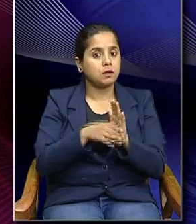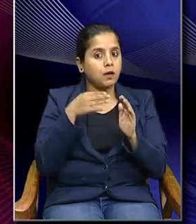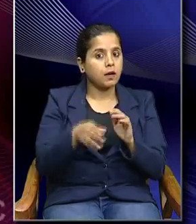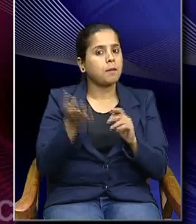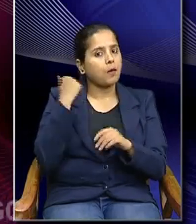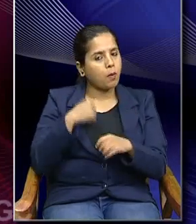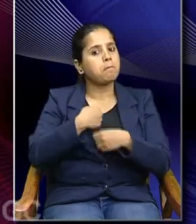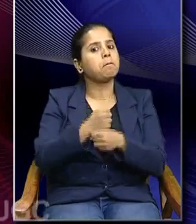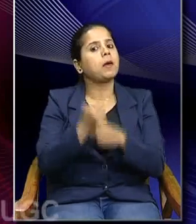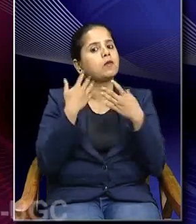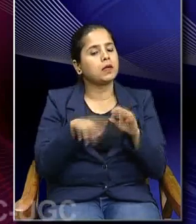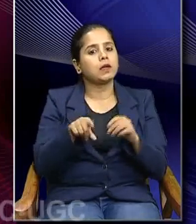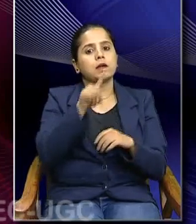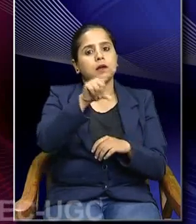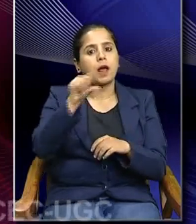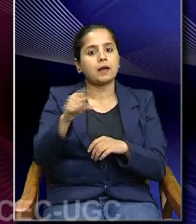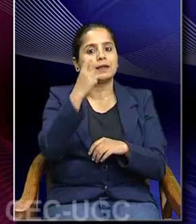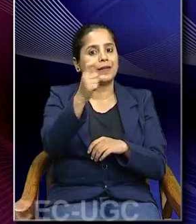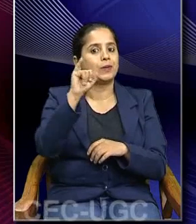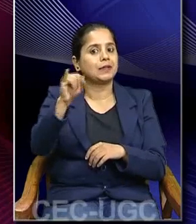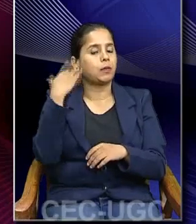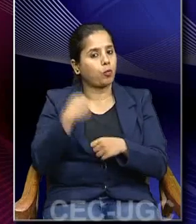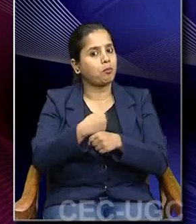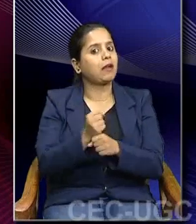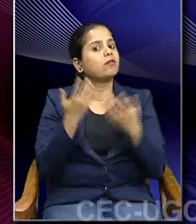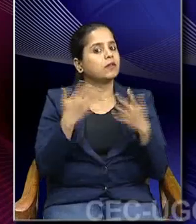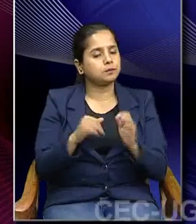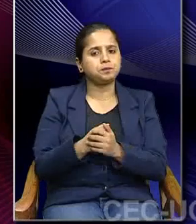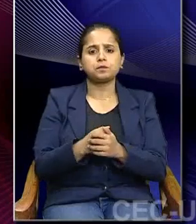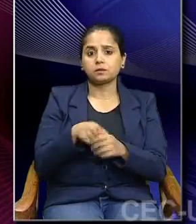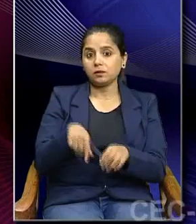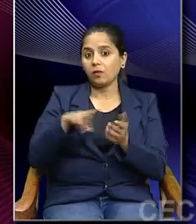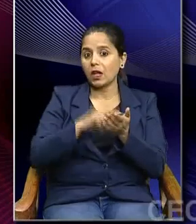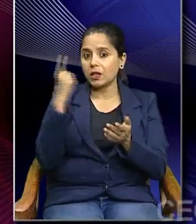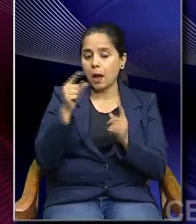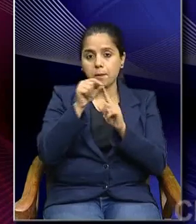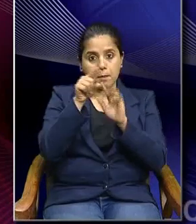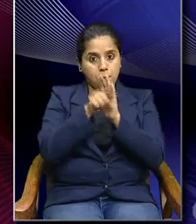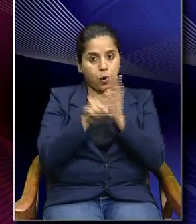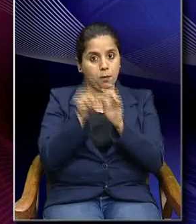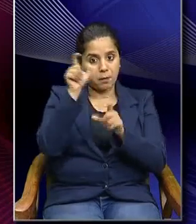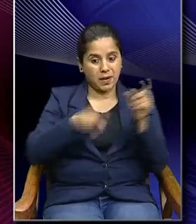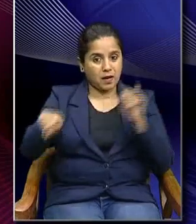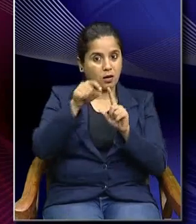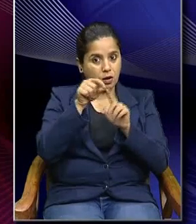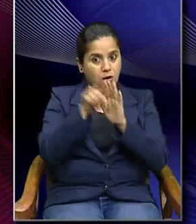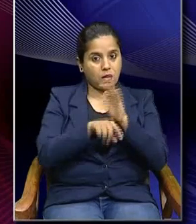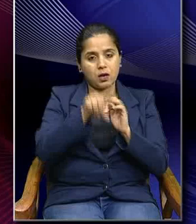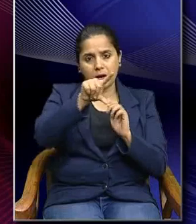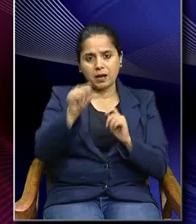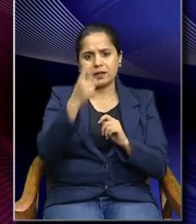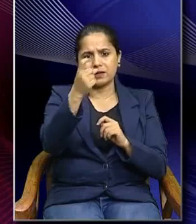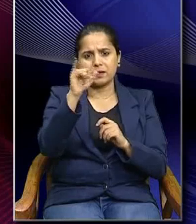was formulated in 1976. The National Population Policy